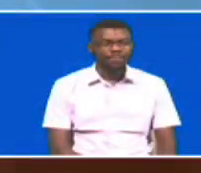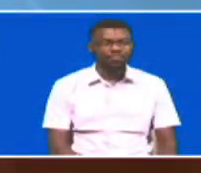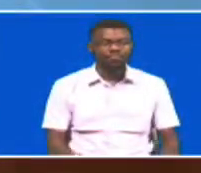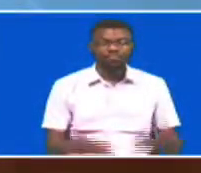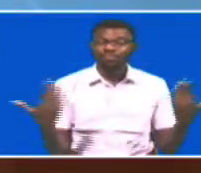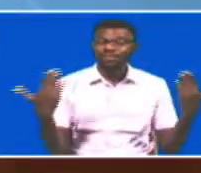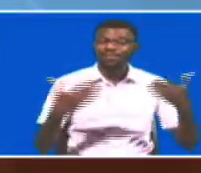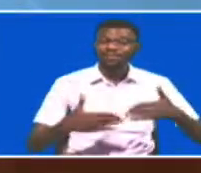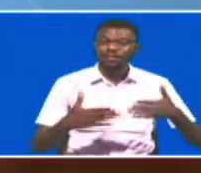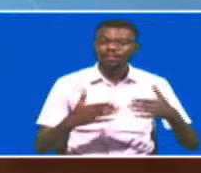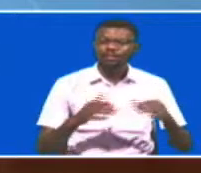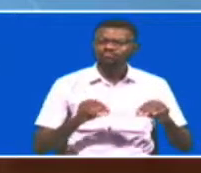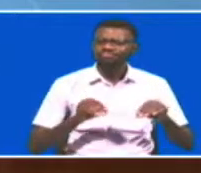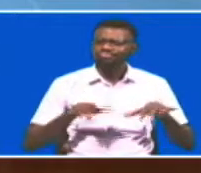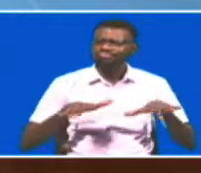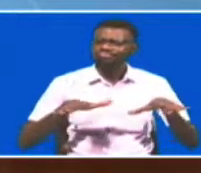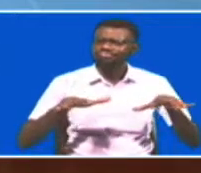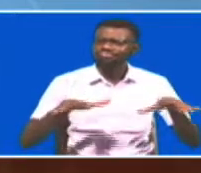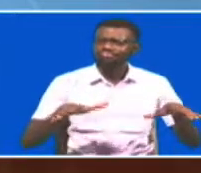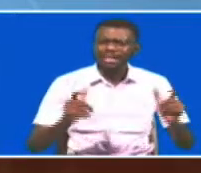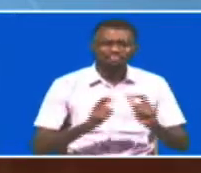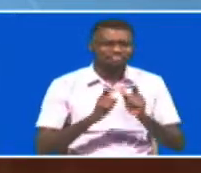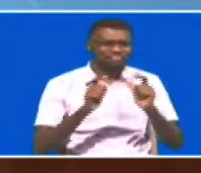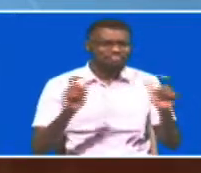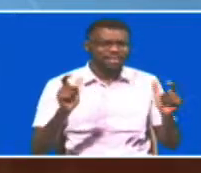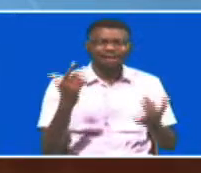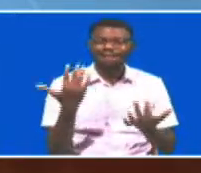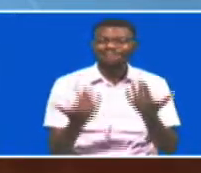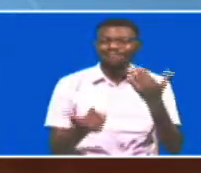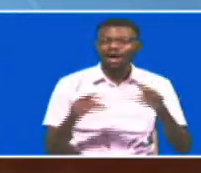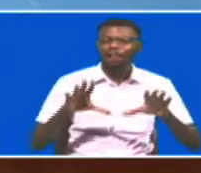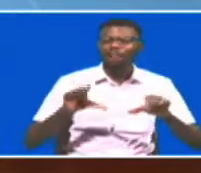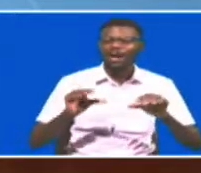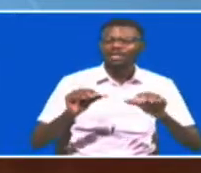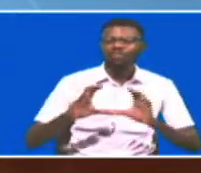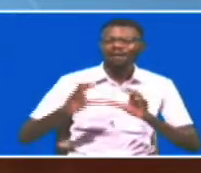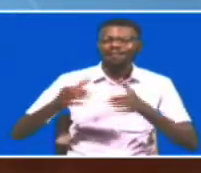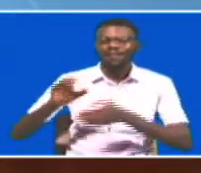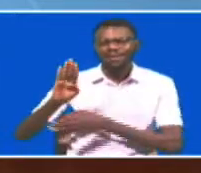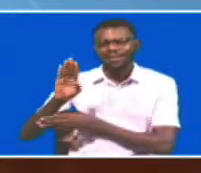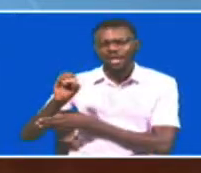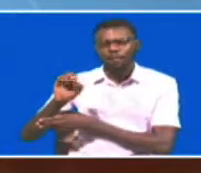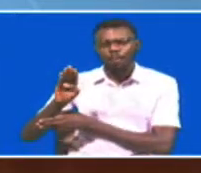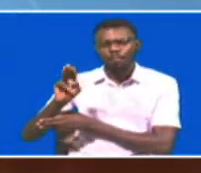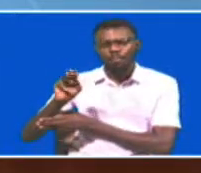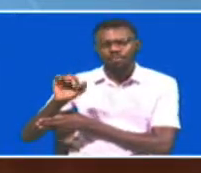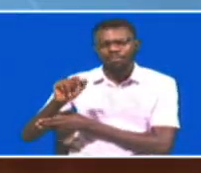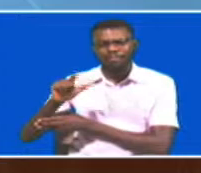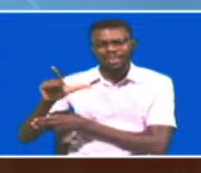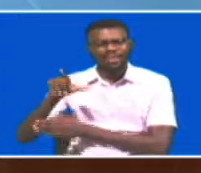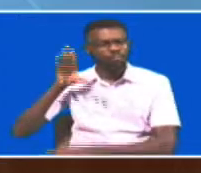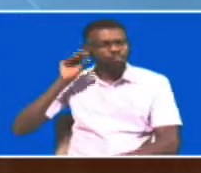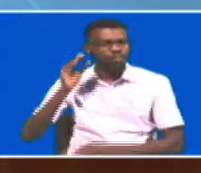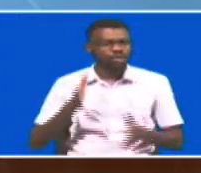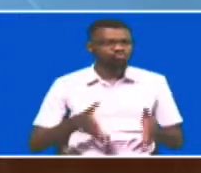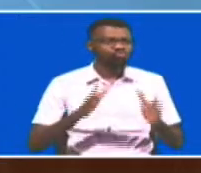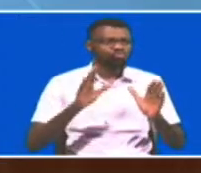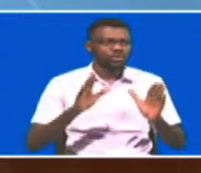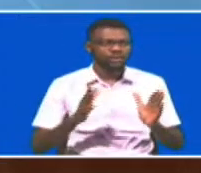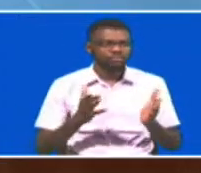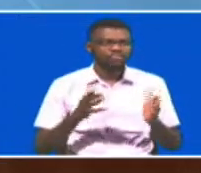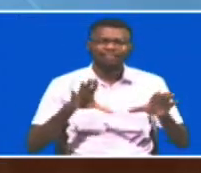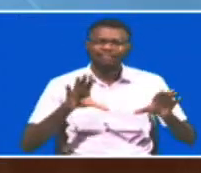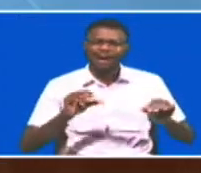Right, tonight, a huge fire has engulfed mattress company Bobmil that is located along Mombasa Road here in Nairobi. Mattresses